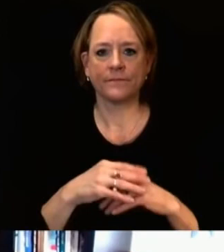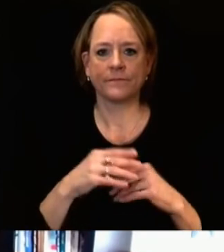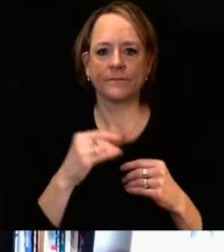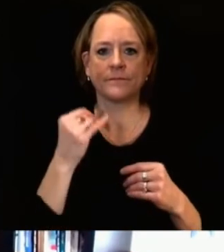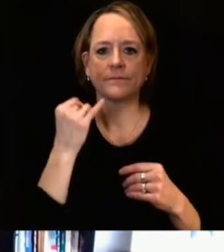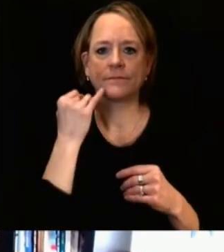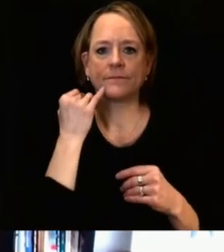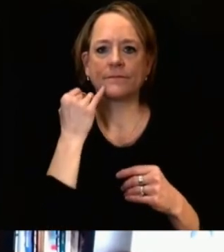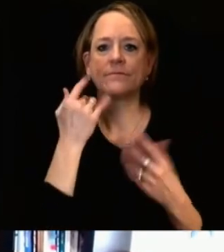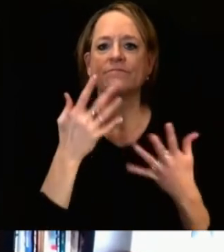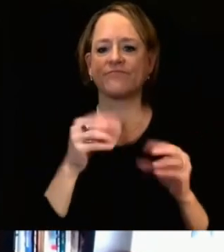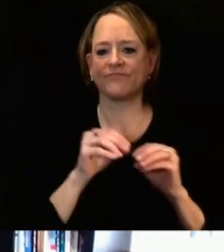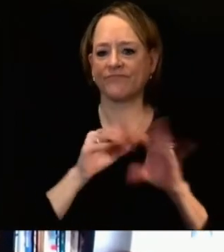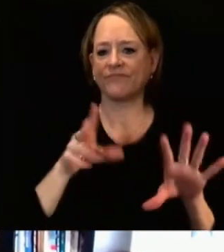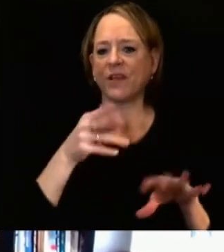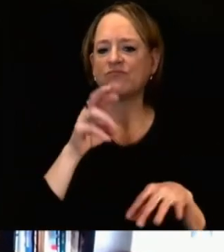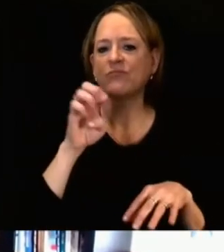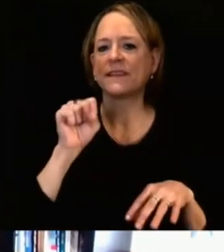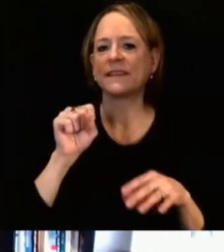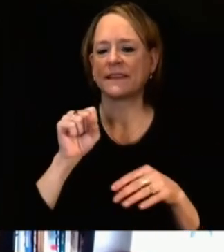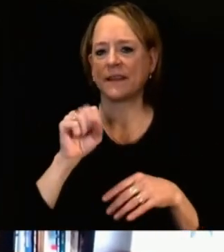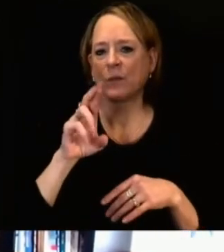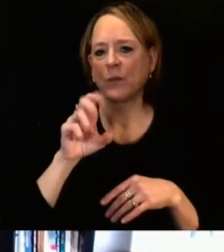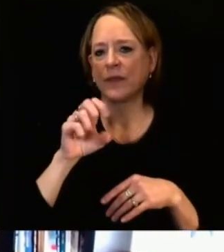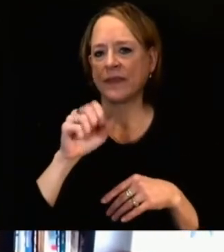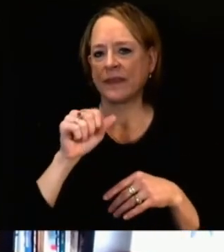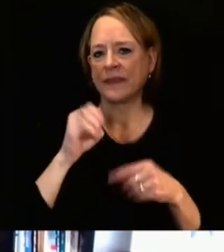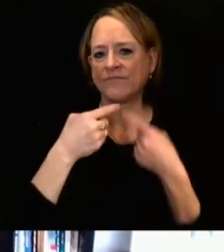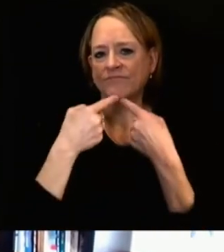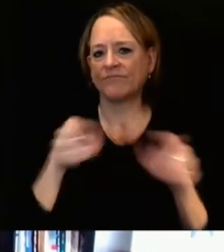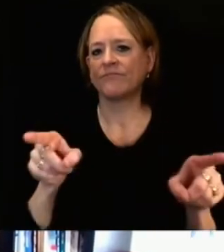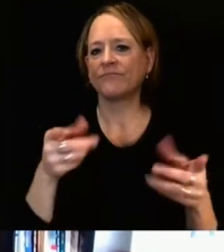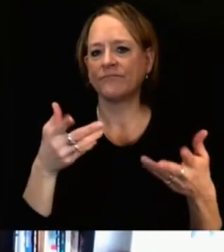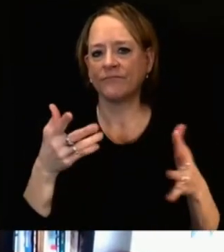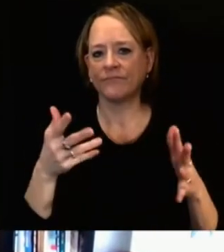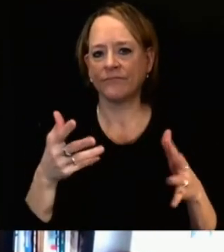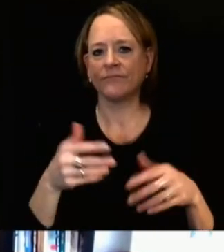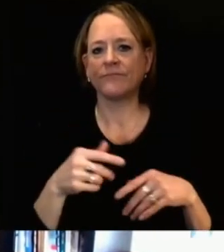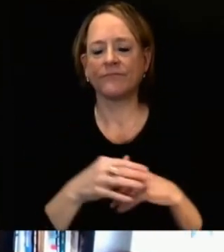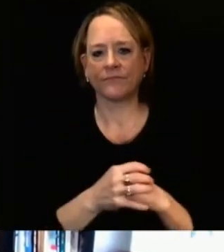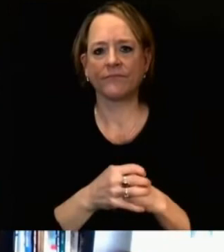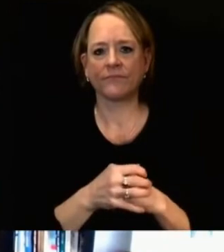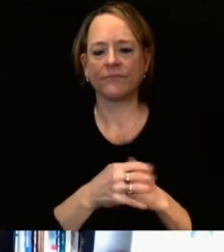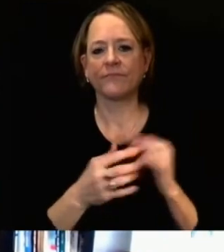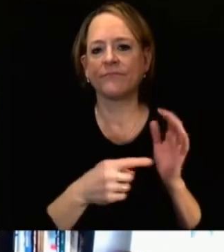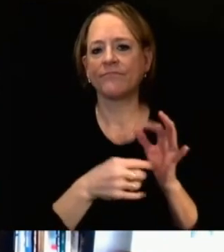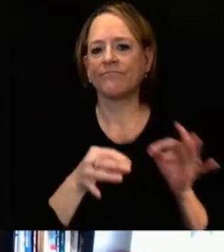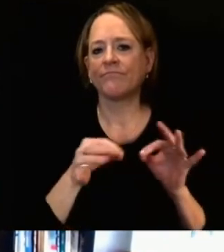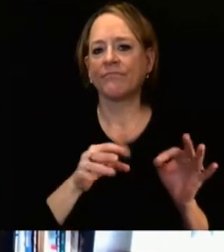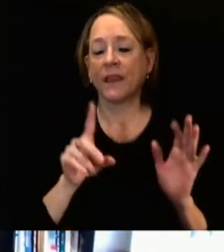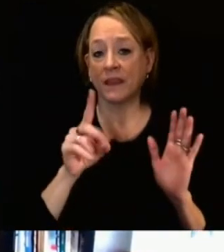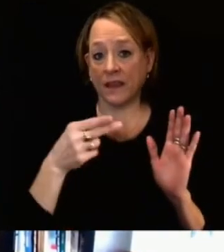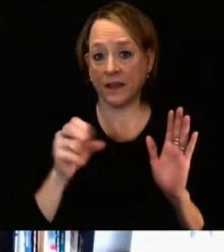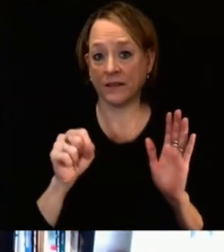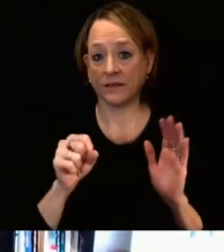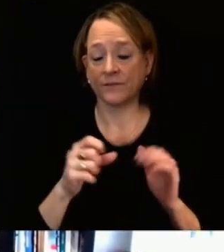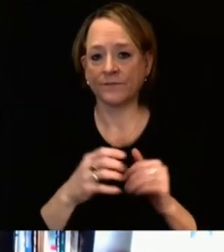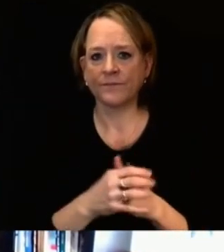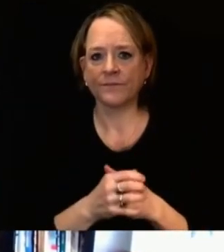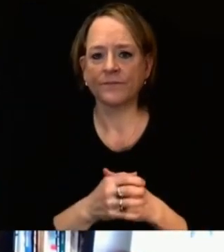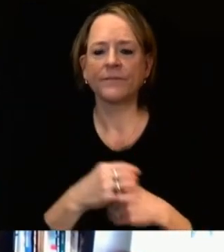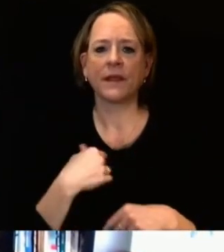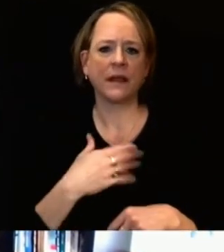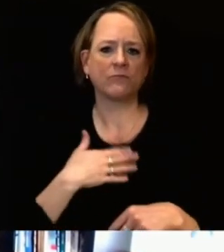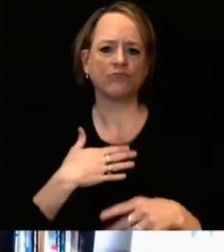efforts that DHS has undertaken, and we're certainly happy to follow up and answer additional questions if you'd like to contact the media team about